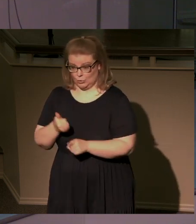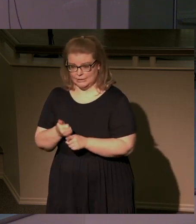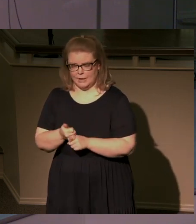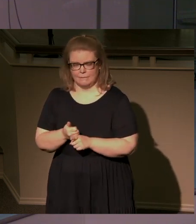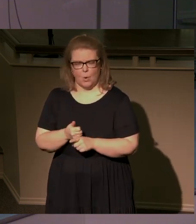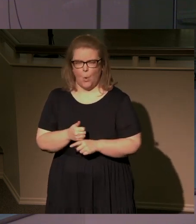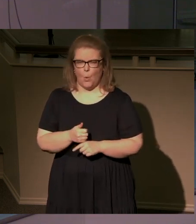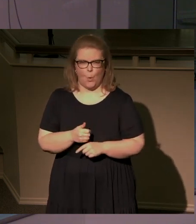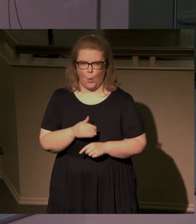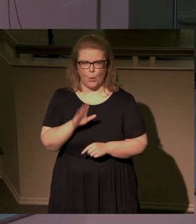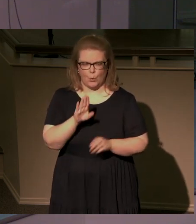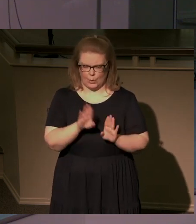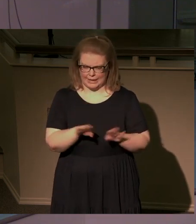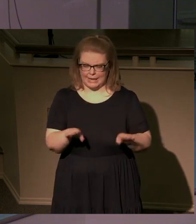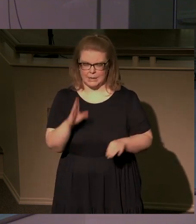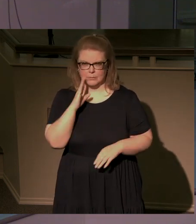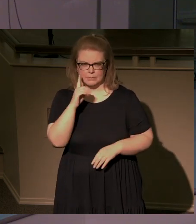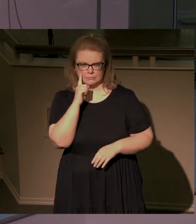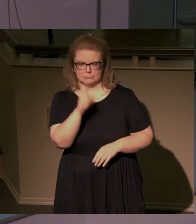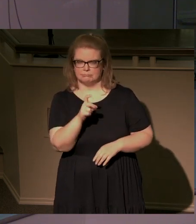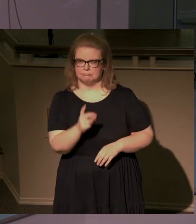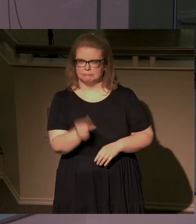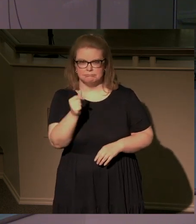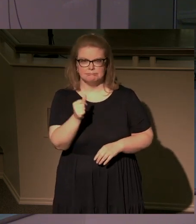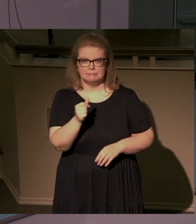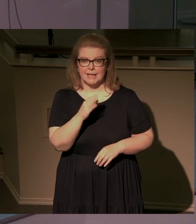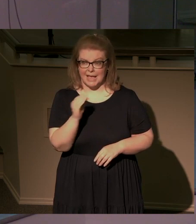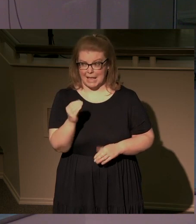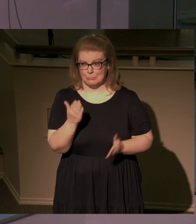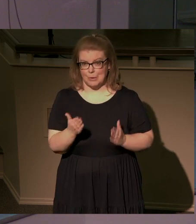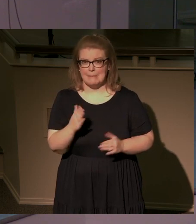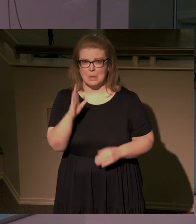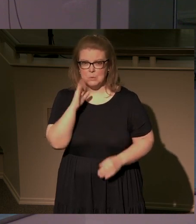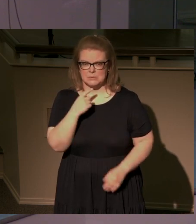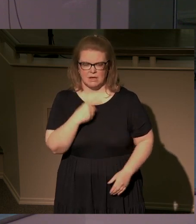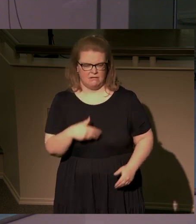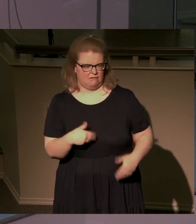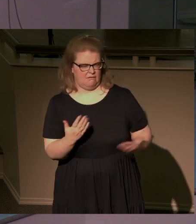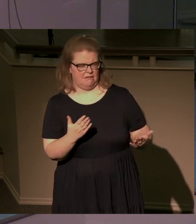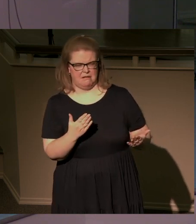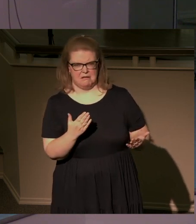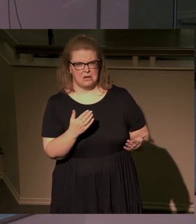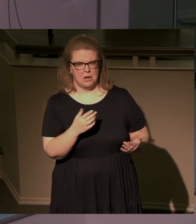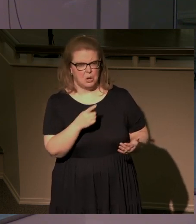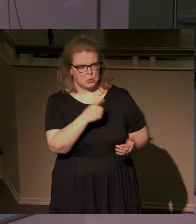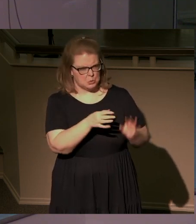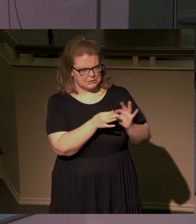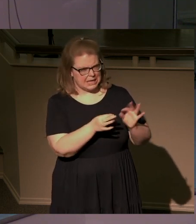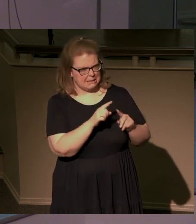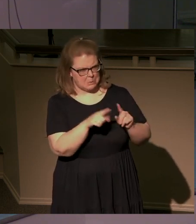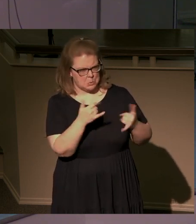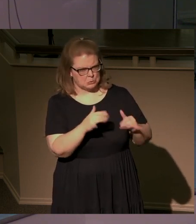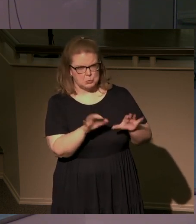kids will both know it and probably will tell you about it. It'll make you really angry.